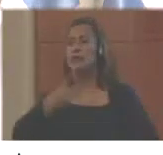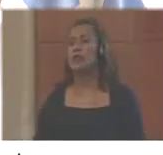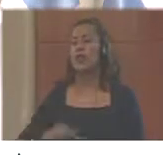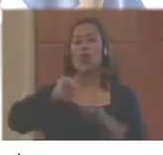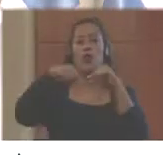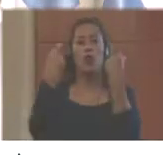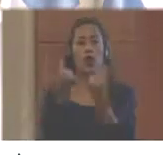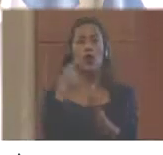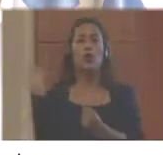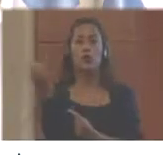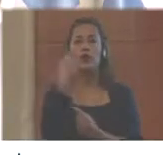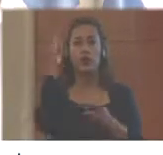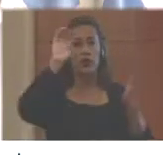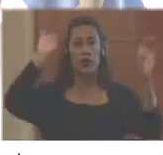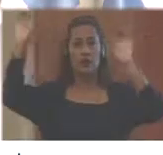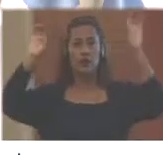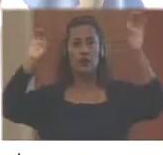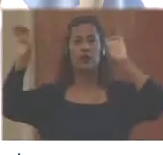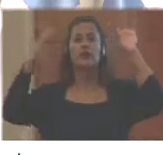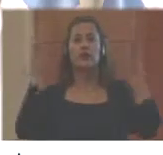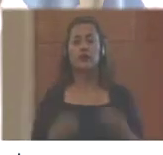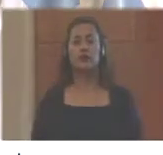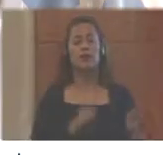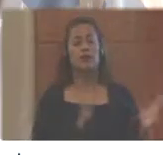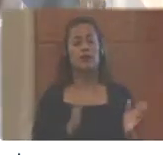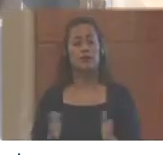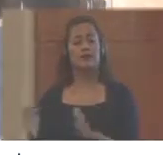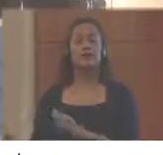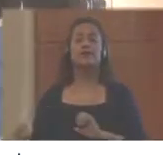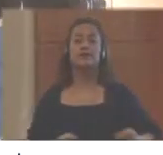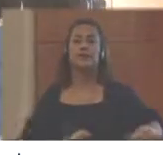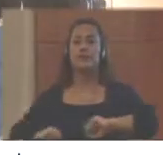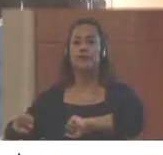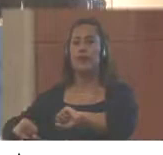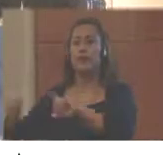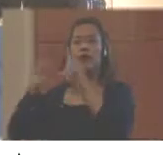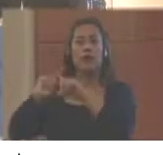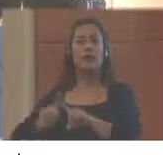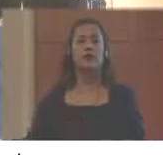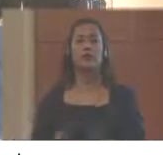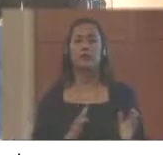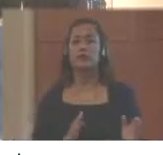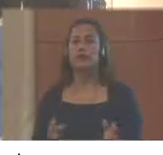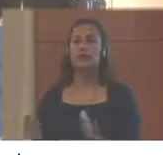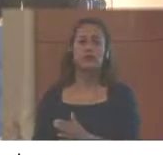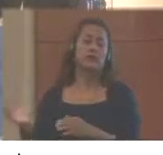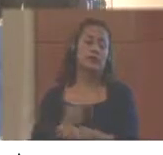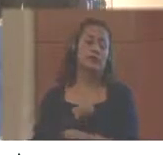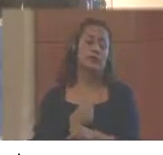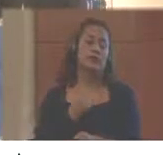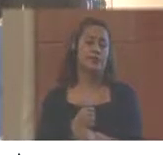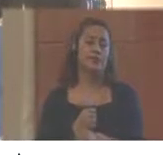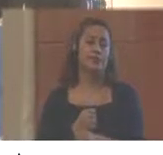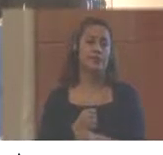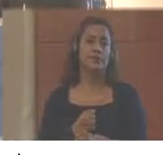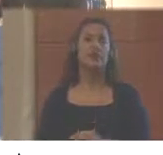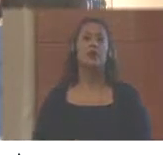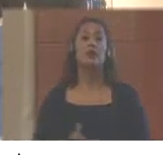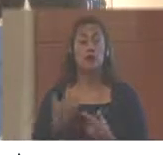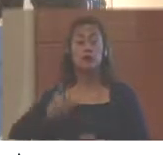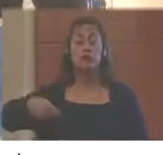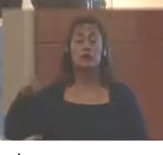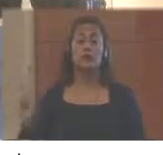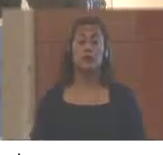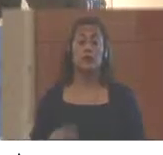monitoring the process, the progress, and all actions to implement the Hyogos framework. I